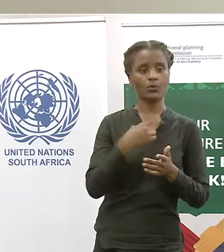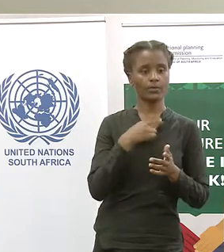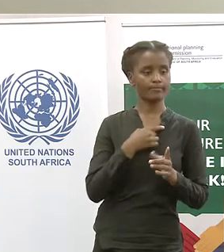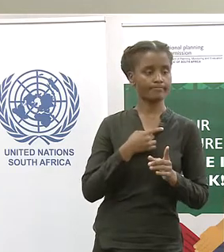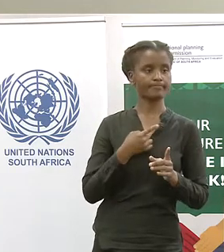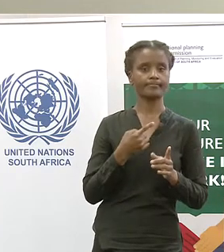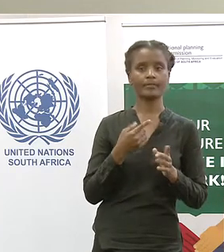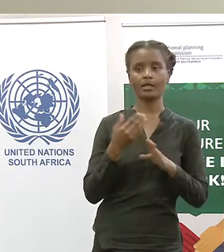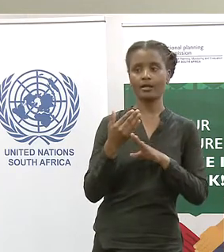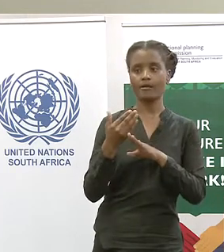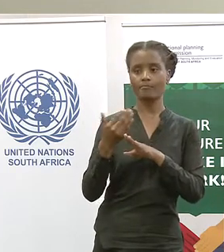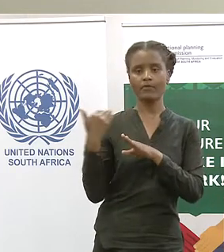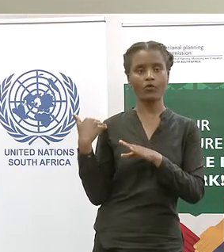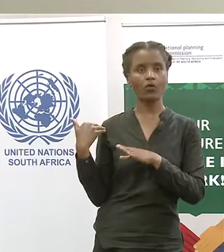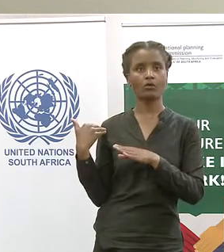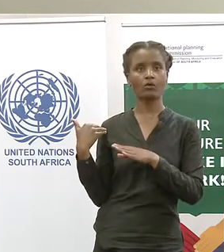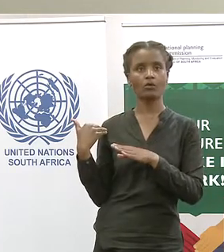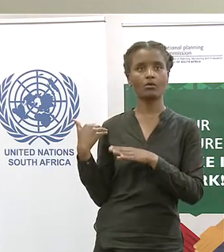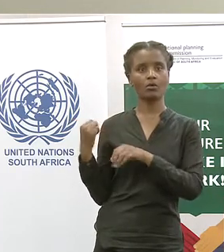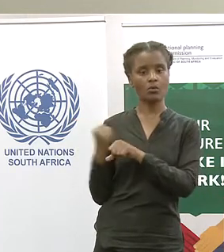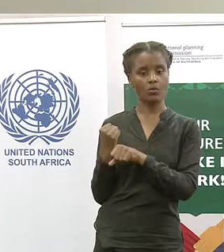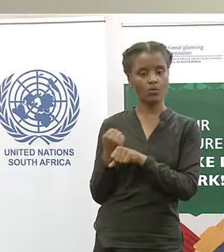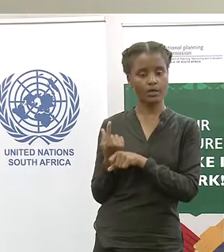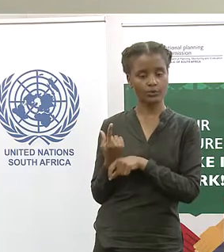a paternalistic